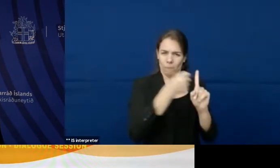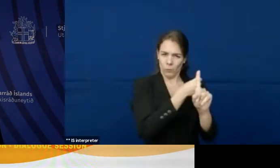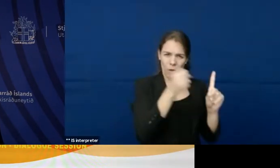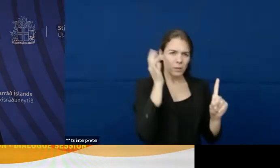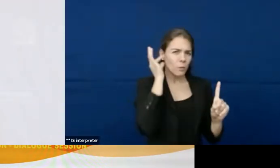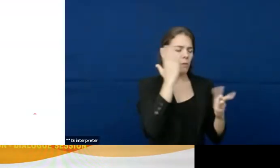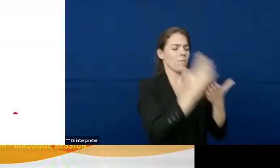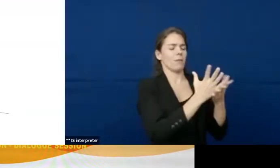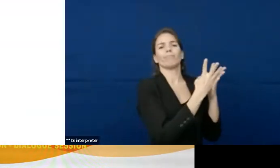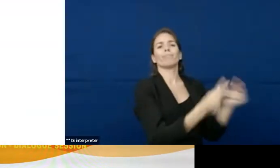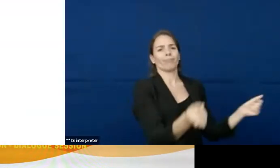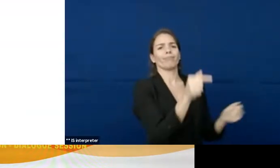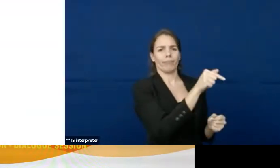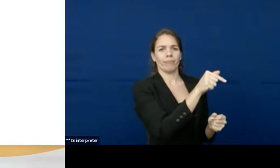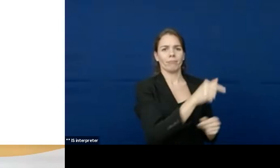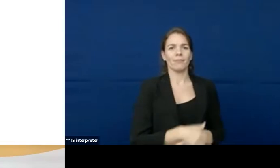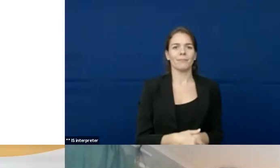this field.